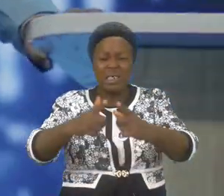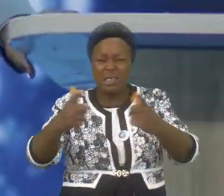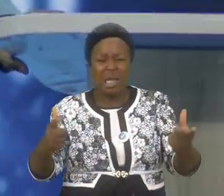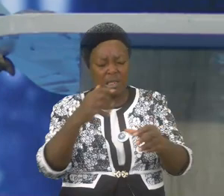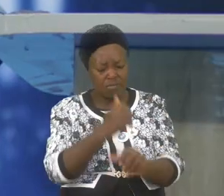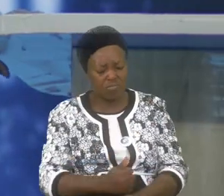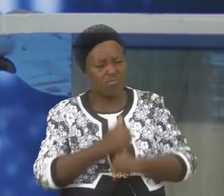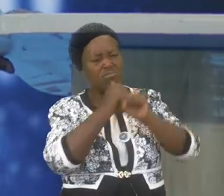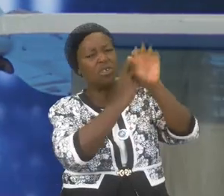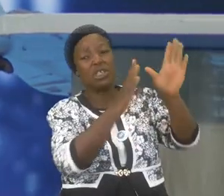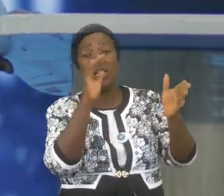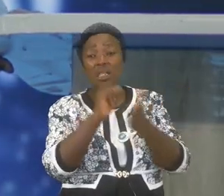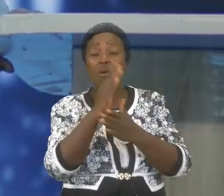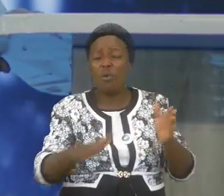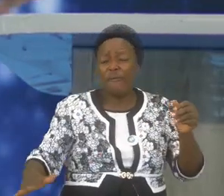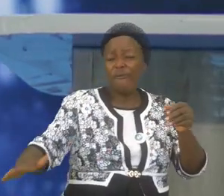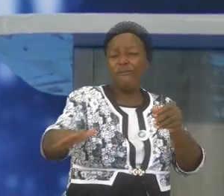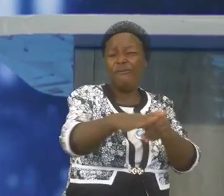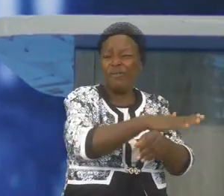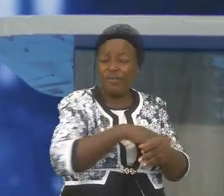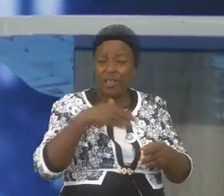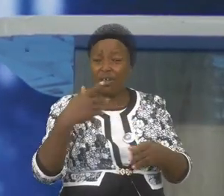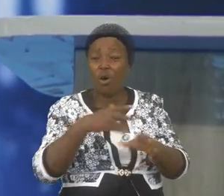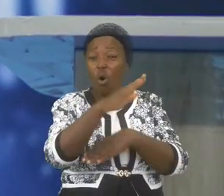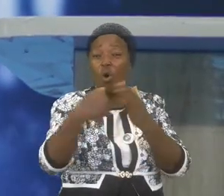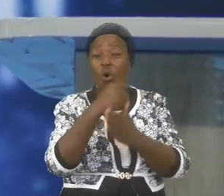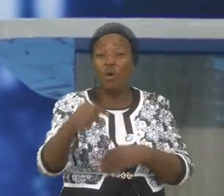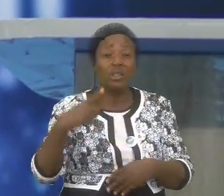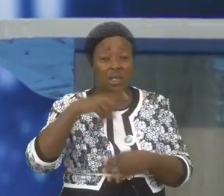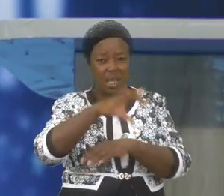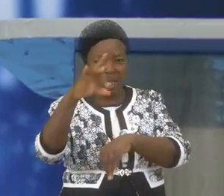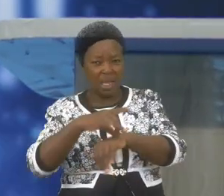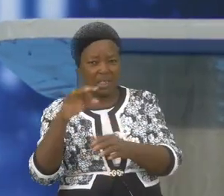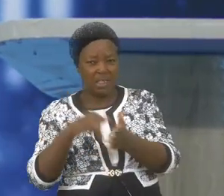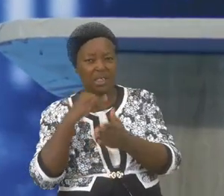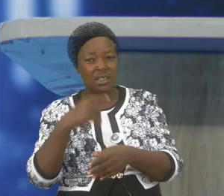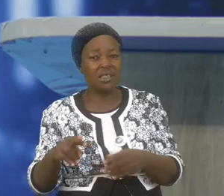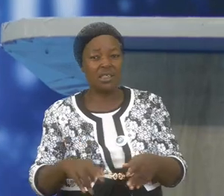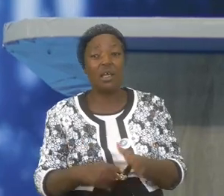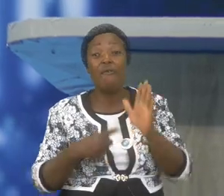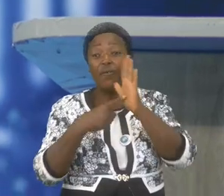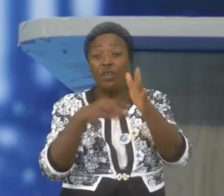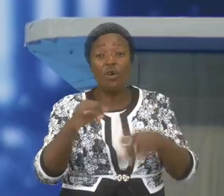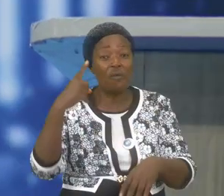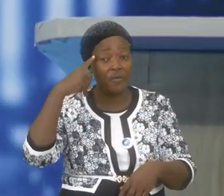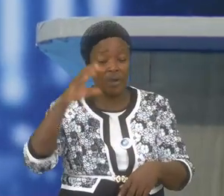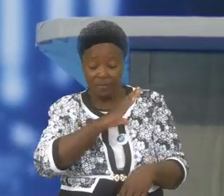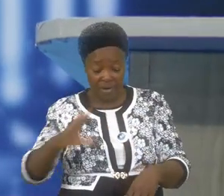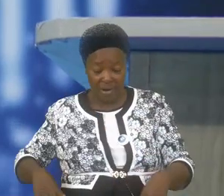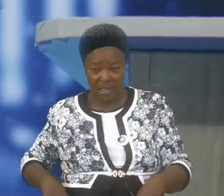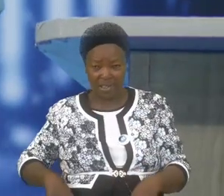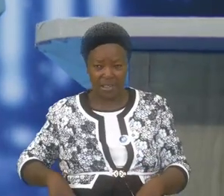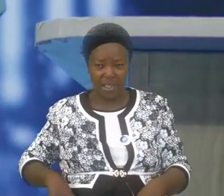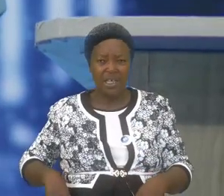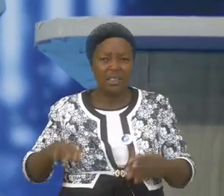the vision of Christ, that Christ as that cornerstone, the cornerstone